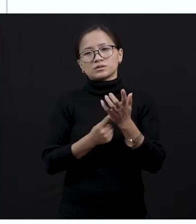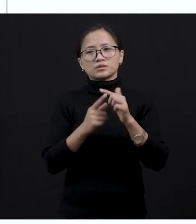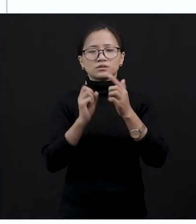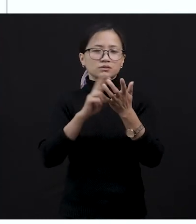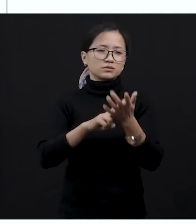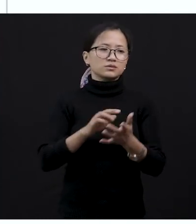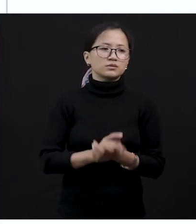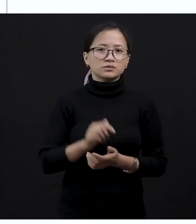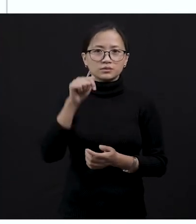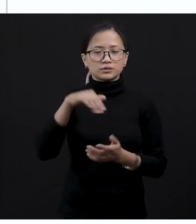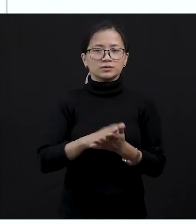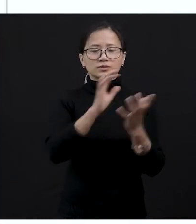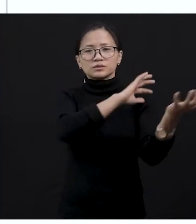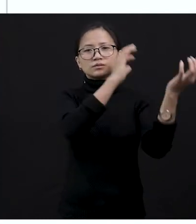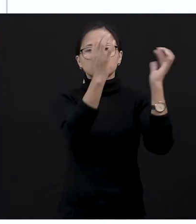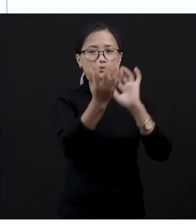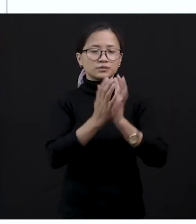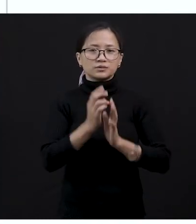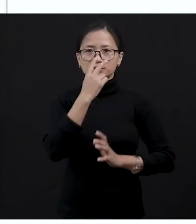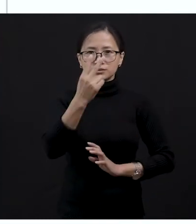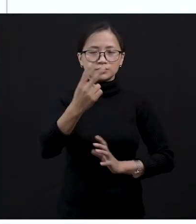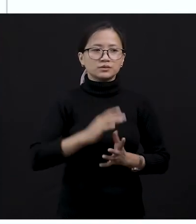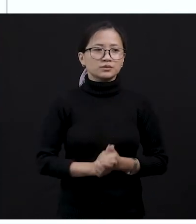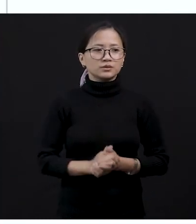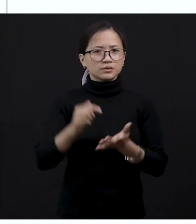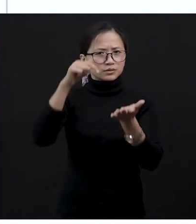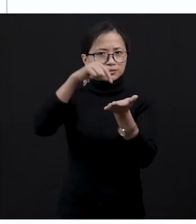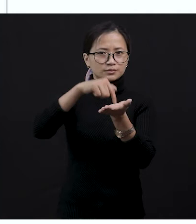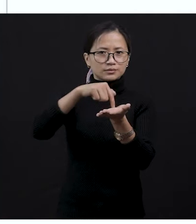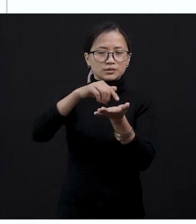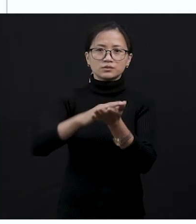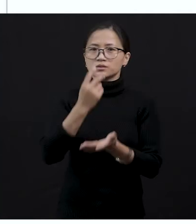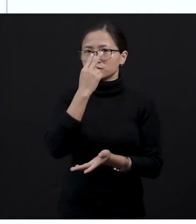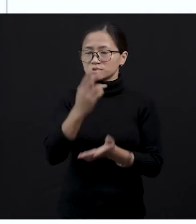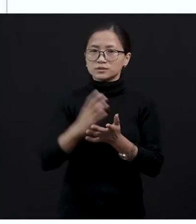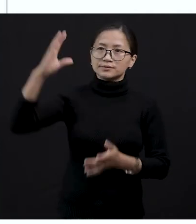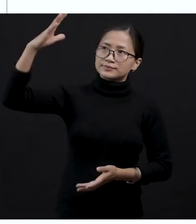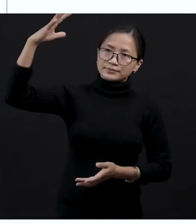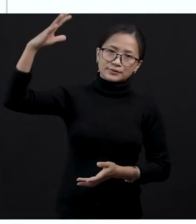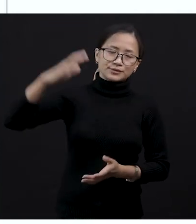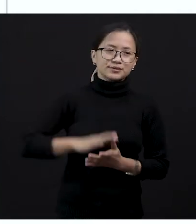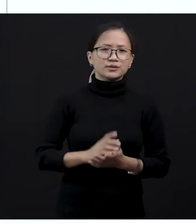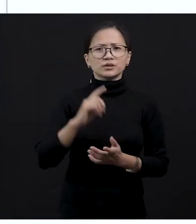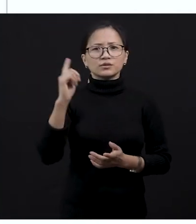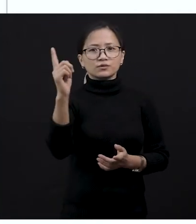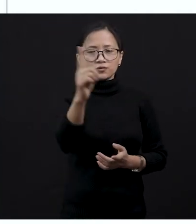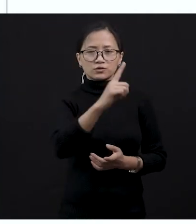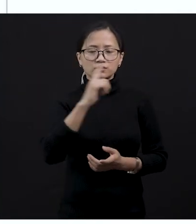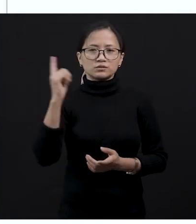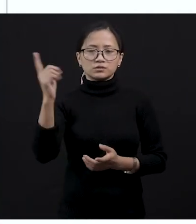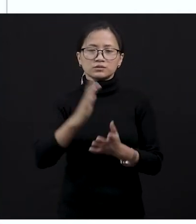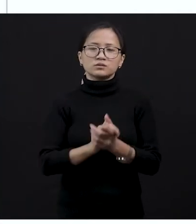this is the earth, okay? And you see that in the middle there is sun and it is revolving around